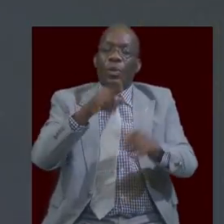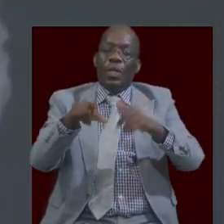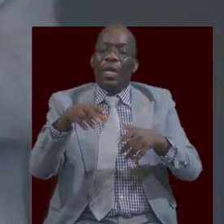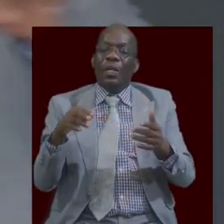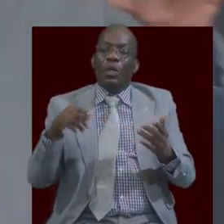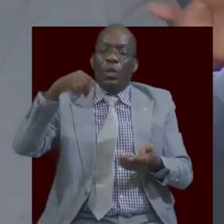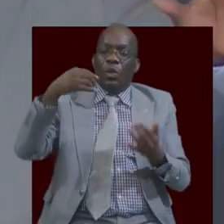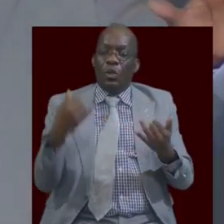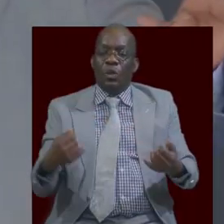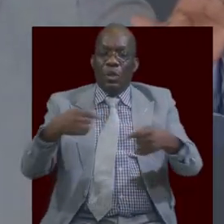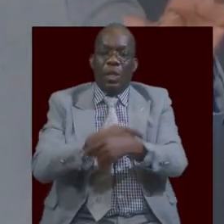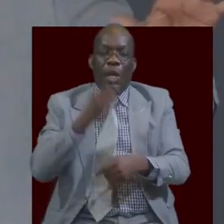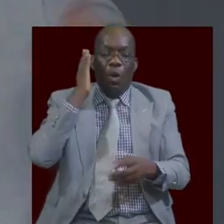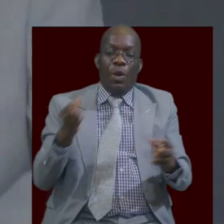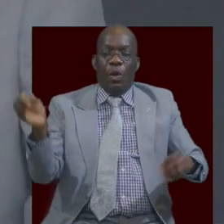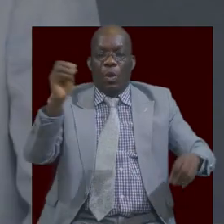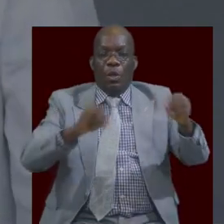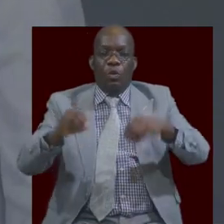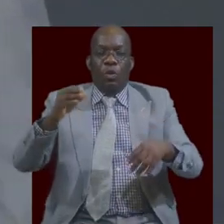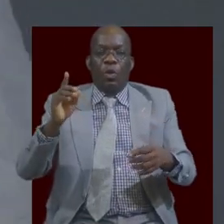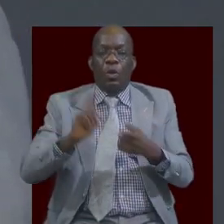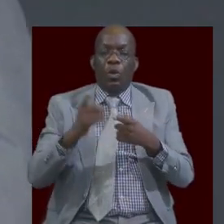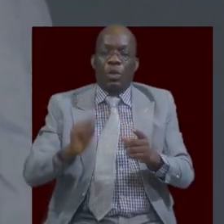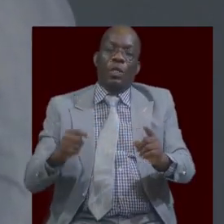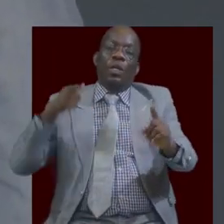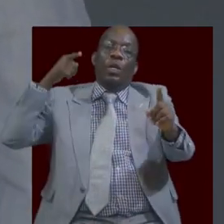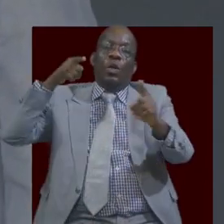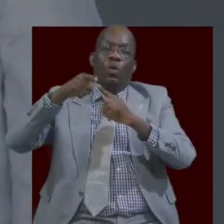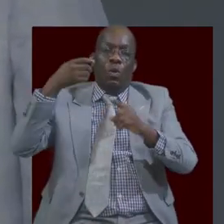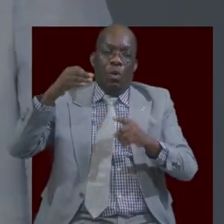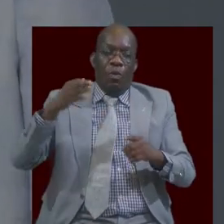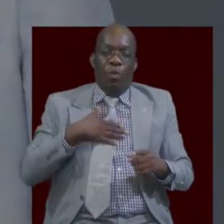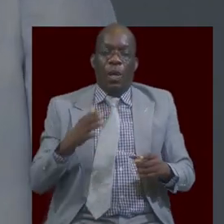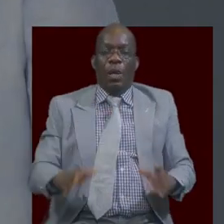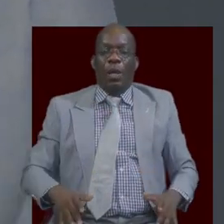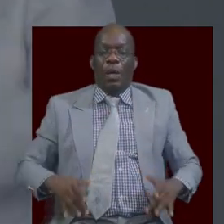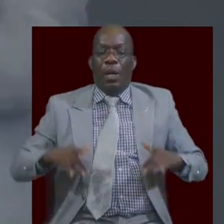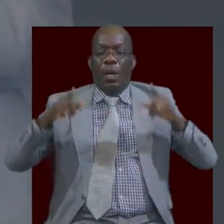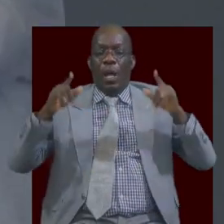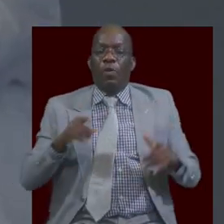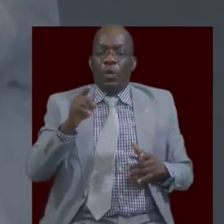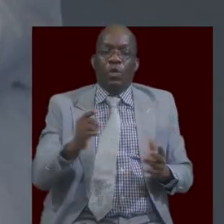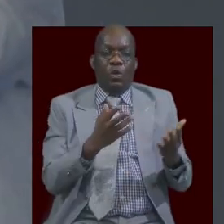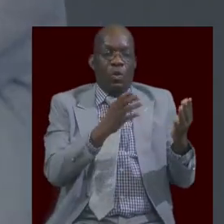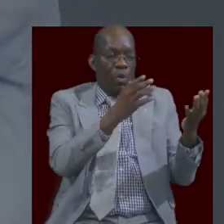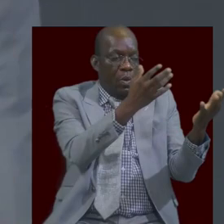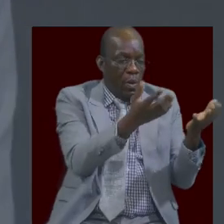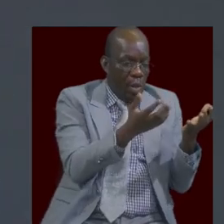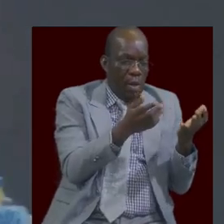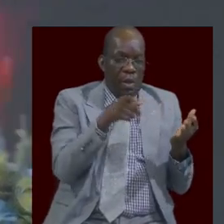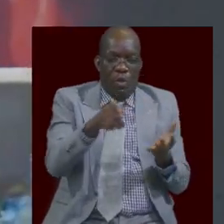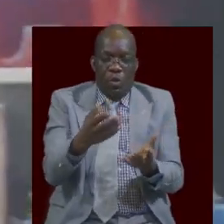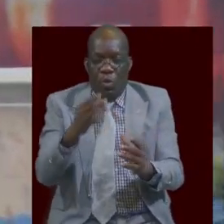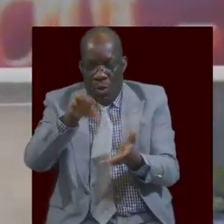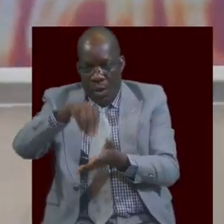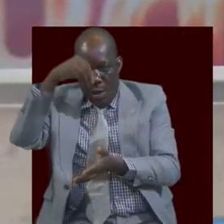to the goal of my life. You yearn, you learn, you earn,